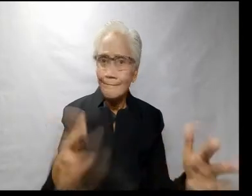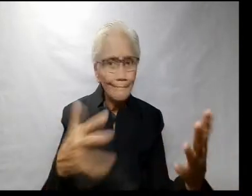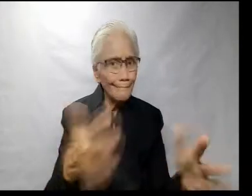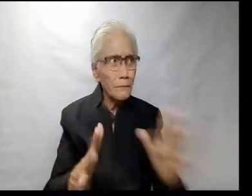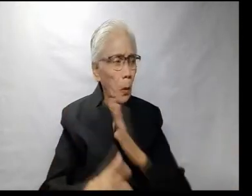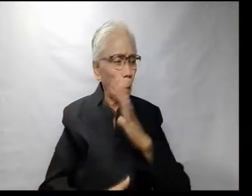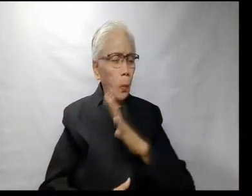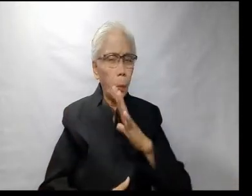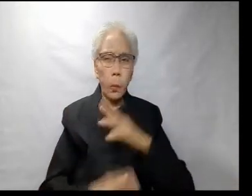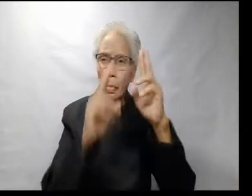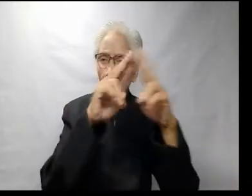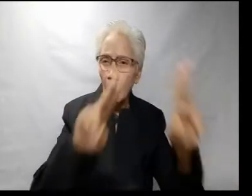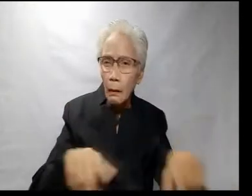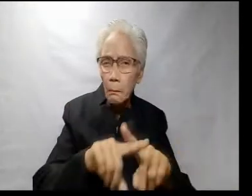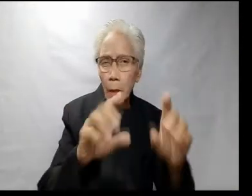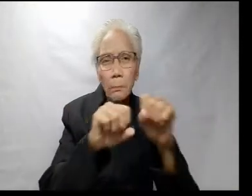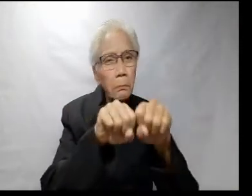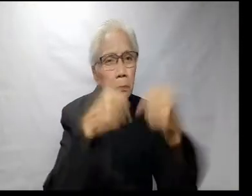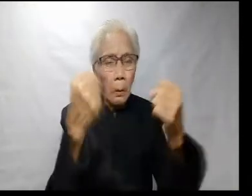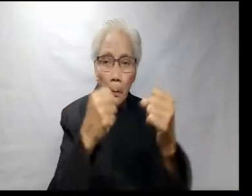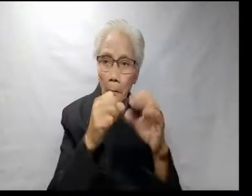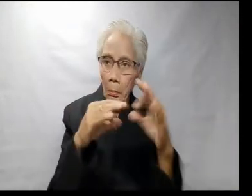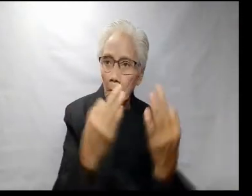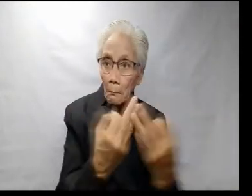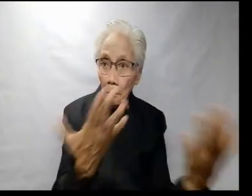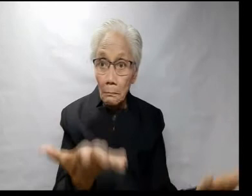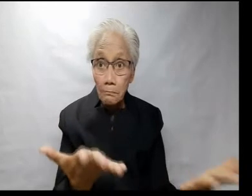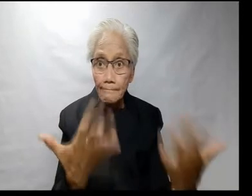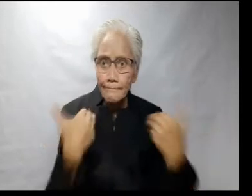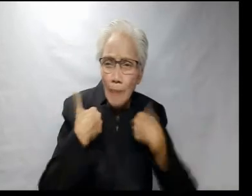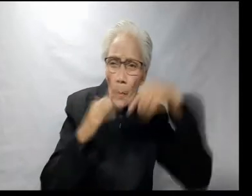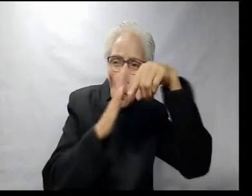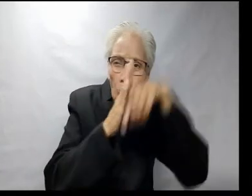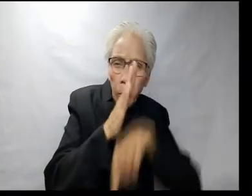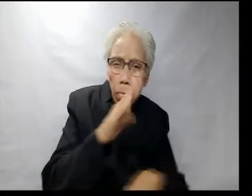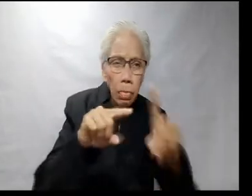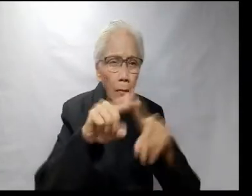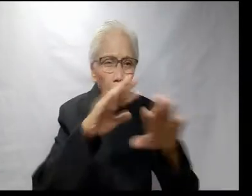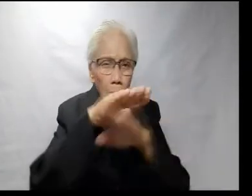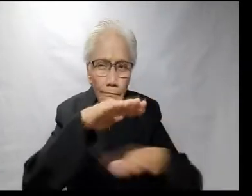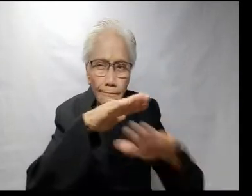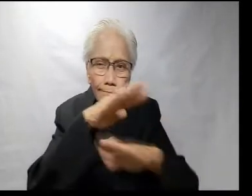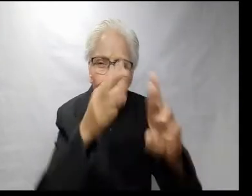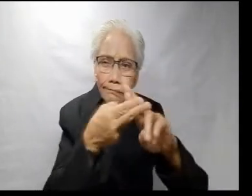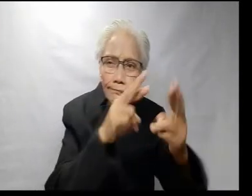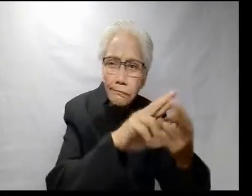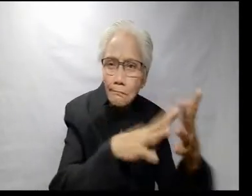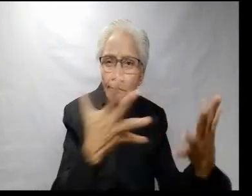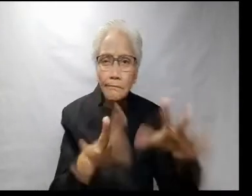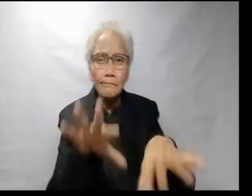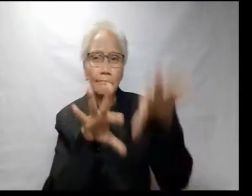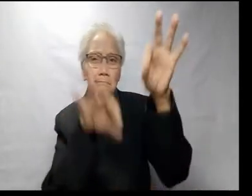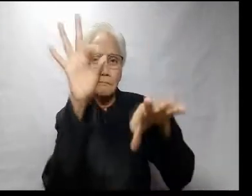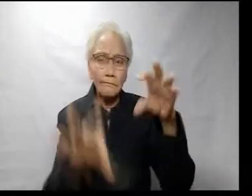We have fancier houses, but broken homes. Steeper pockets and shallow relationships. We found riches, but